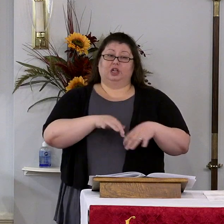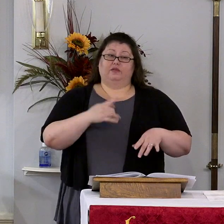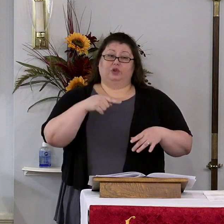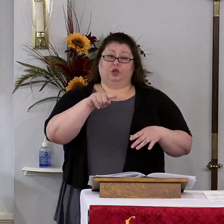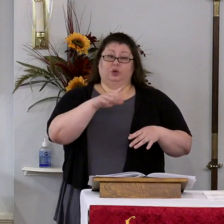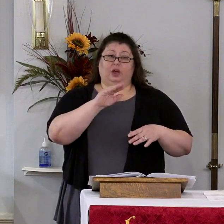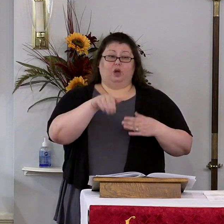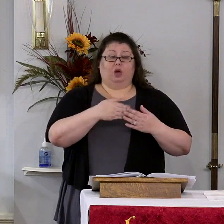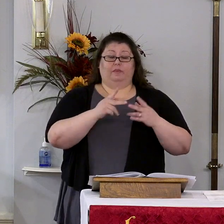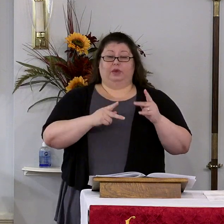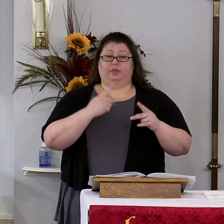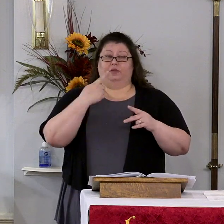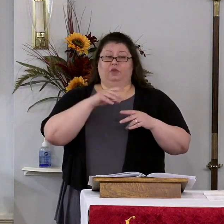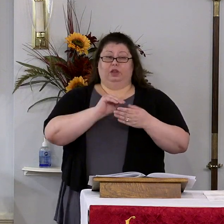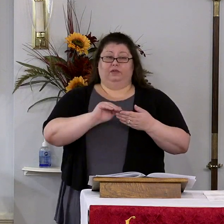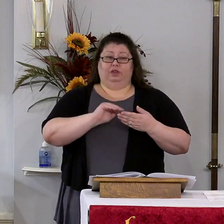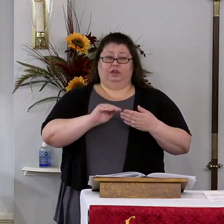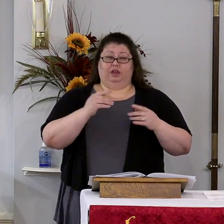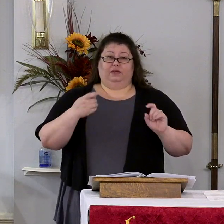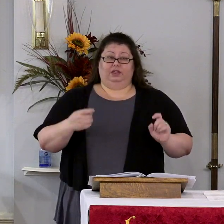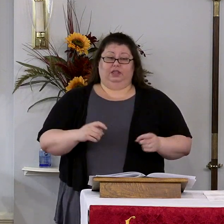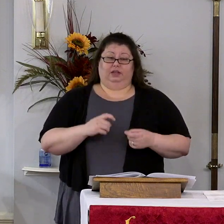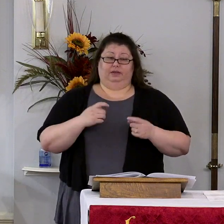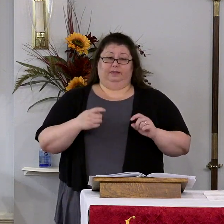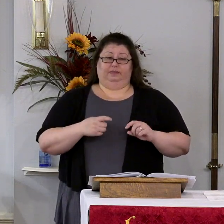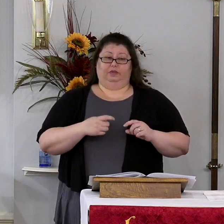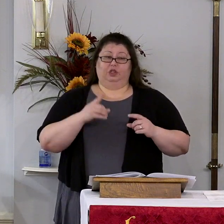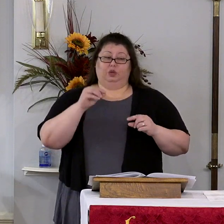you and for all people for the forgiveness of sin.